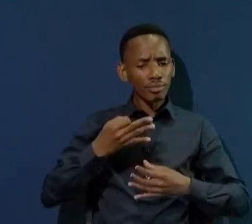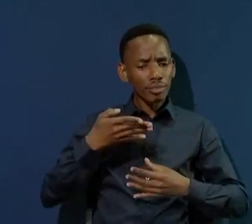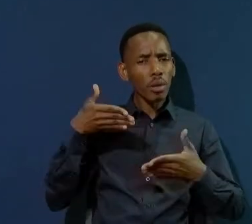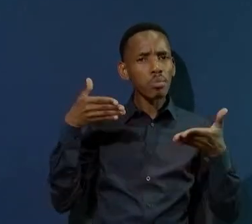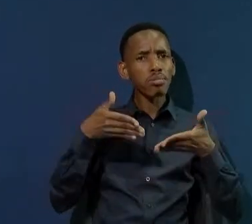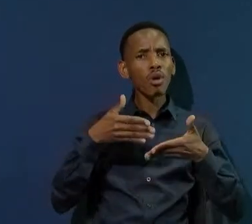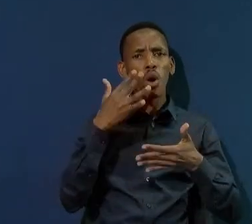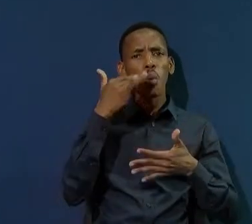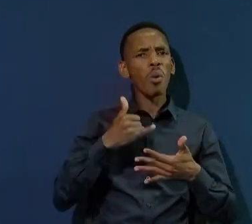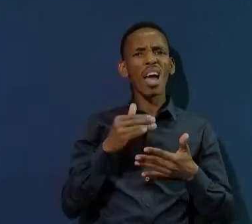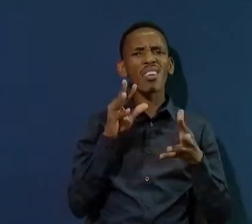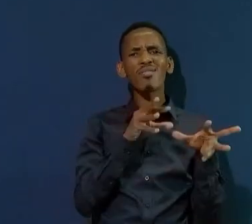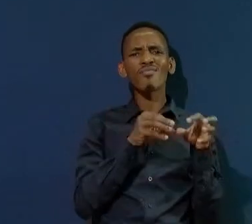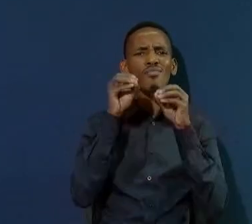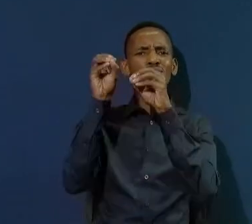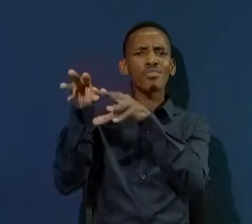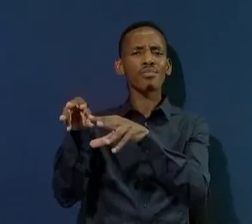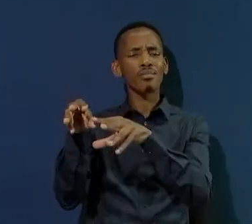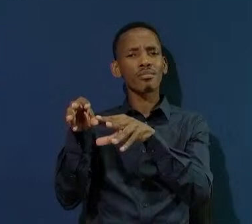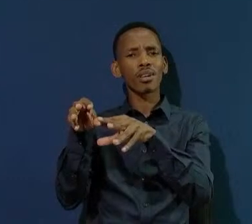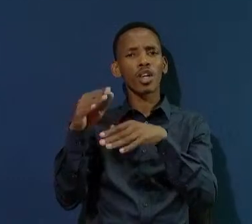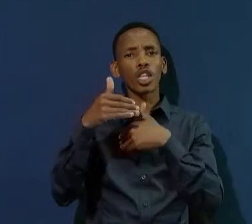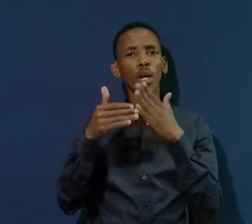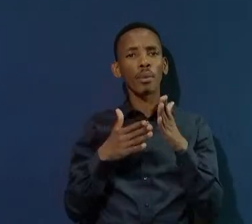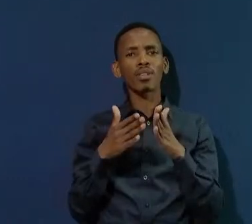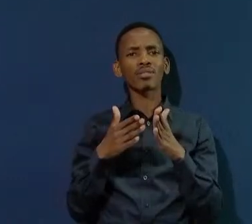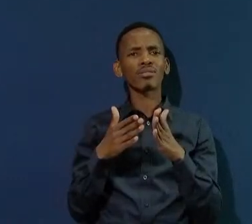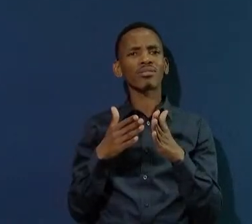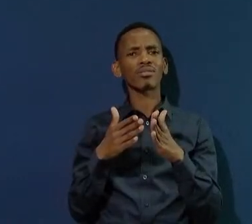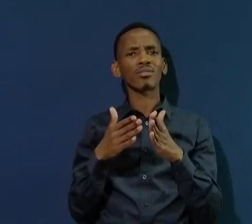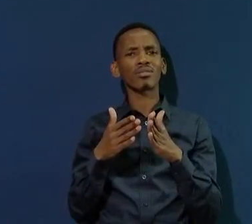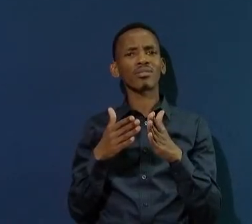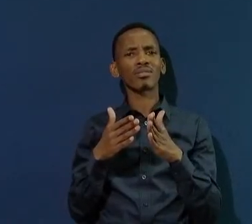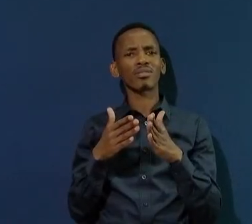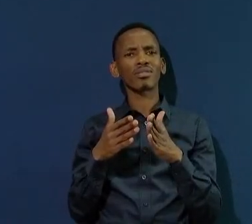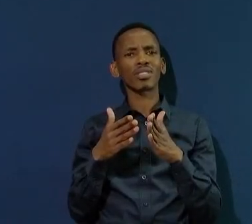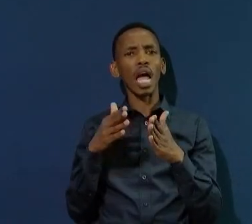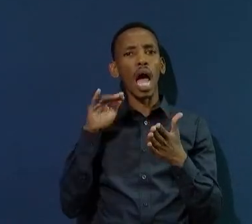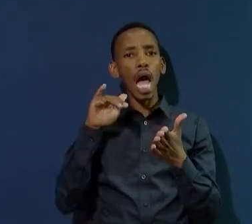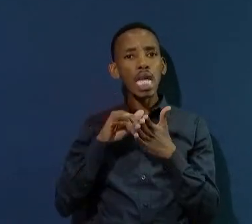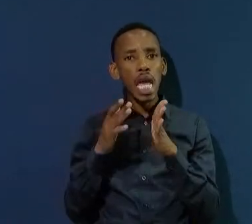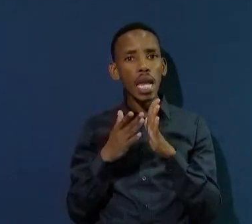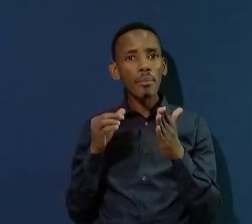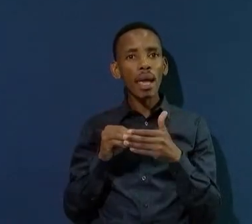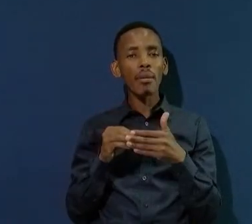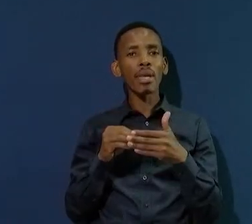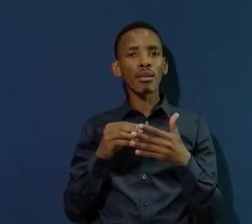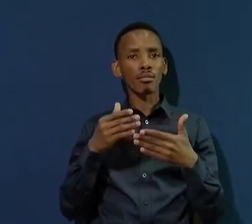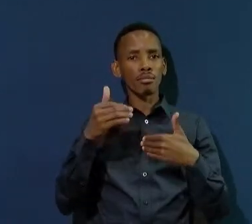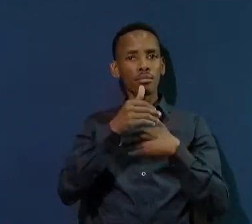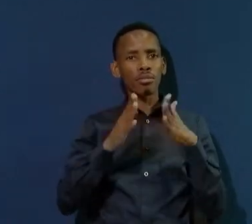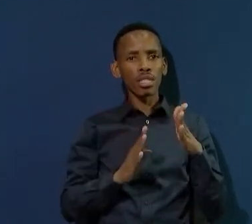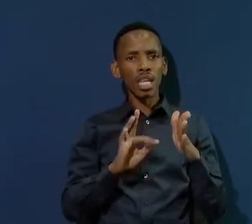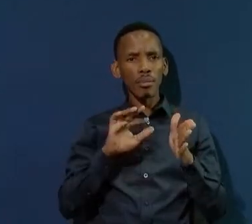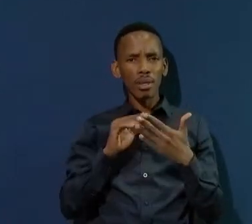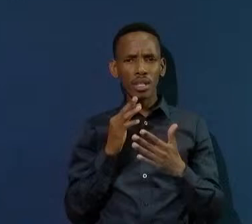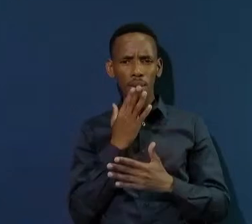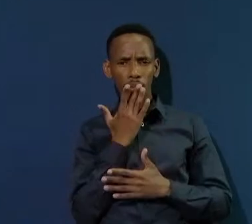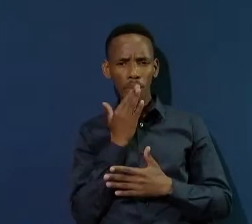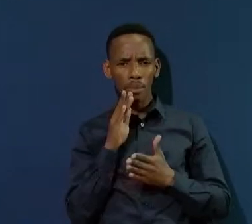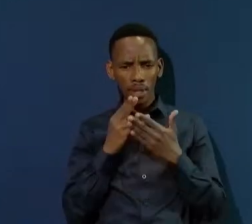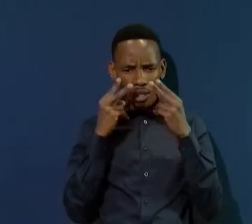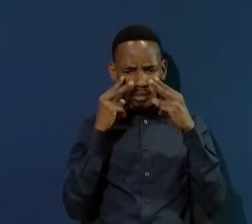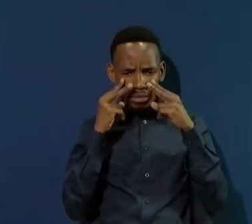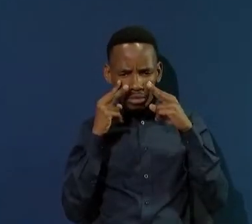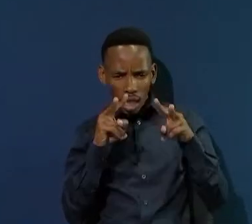di mabokso now a transparent o khona gore re bone se leng gore se mo teng le rona re iponna ka matlho a